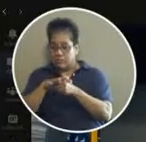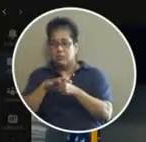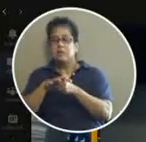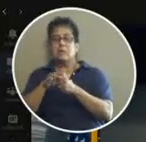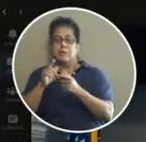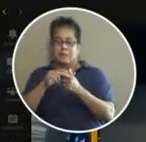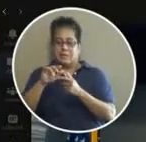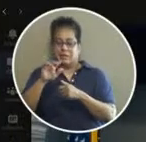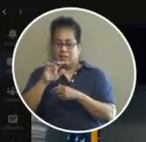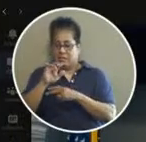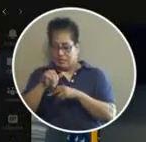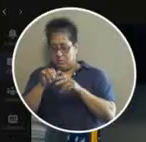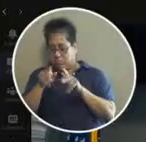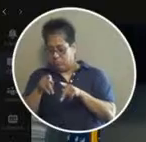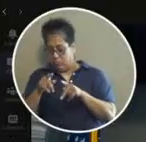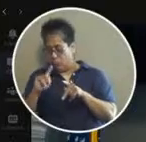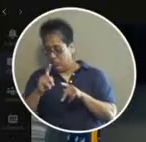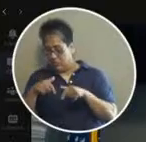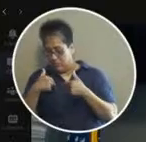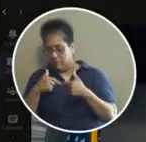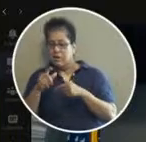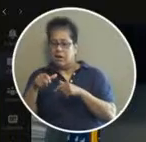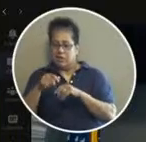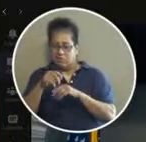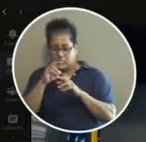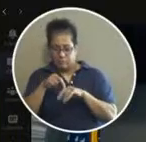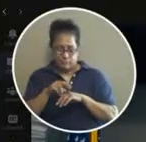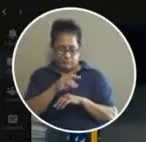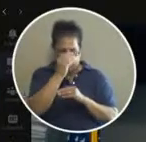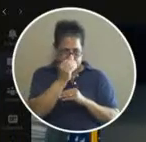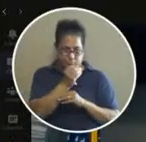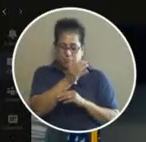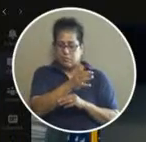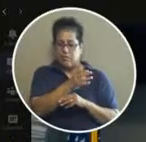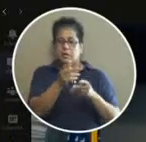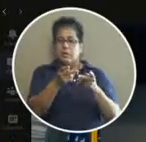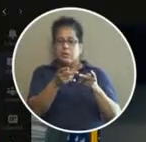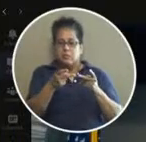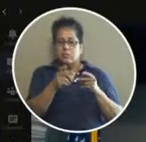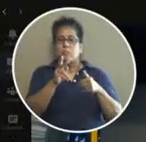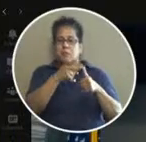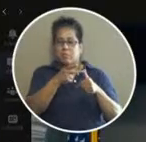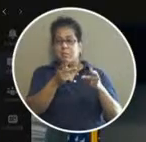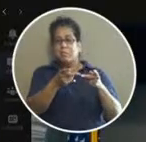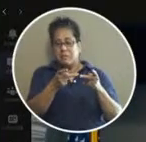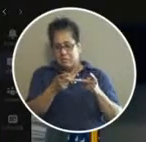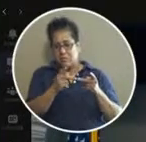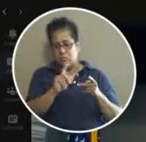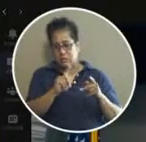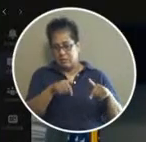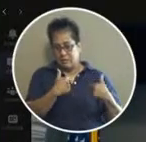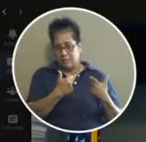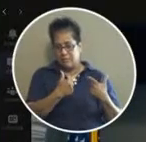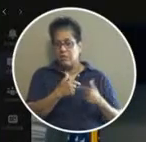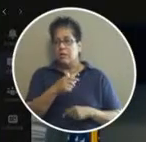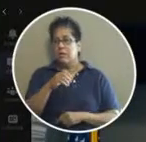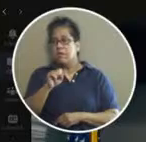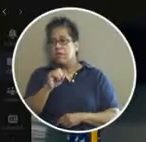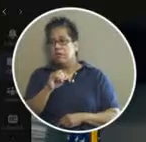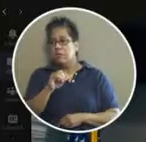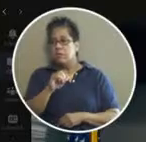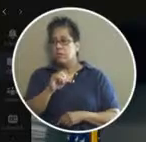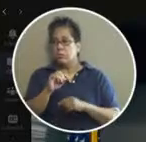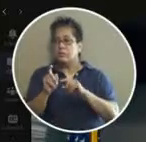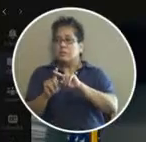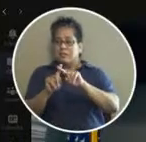forward that case to the appropriate health authorities of the primary place of residence. So if there might be a discrepancy,